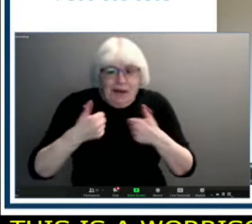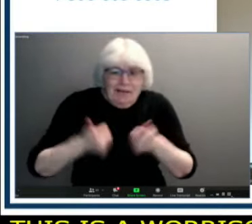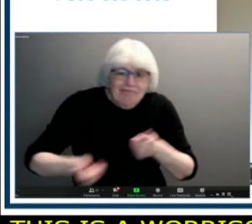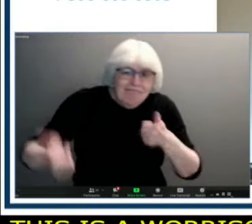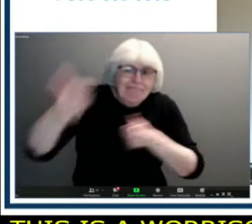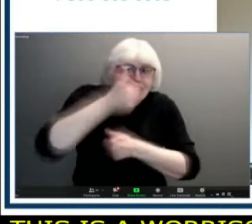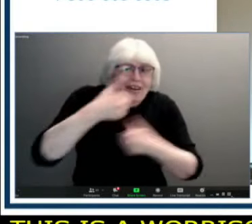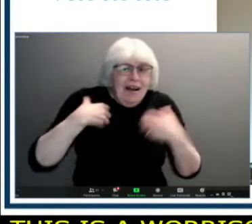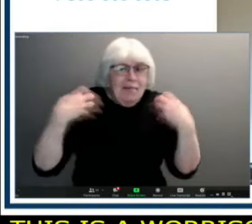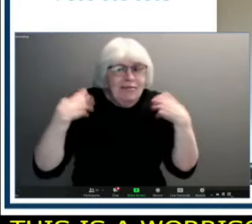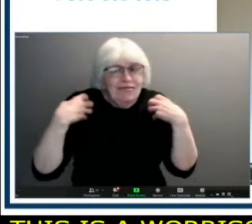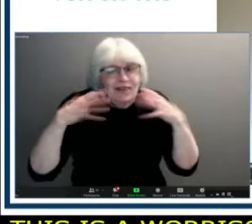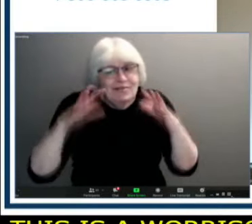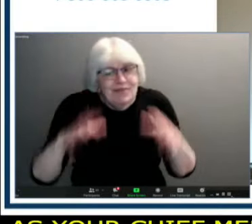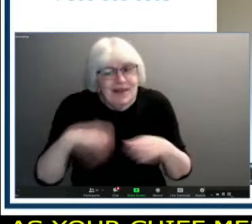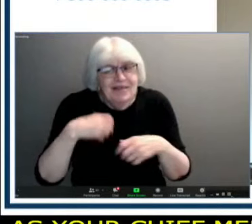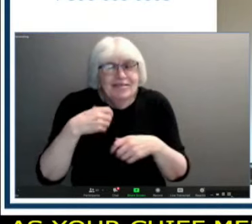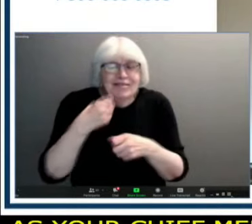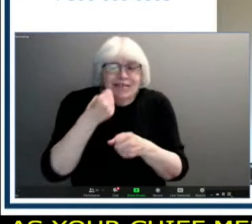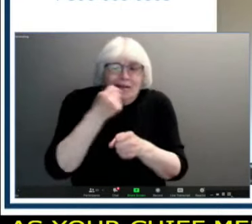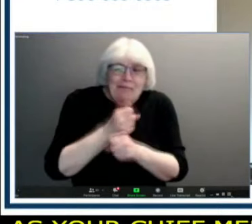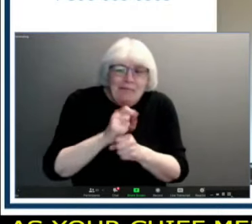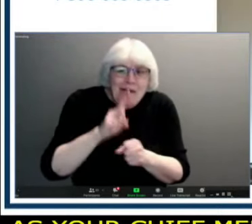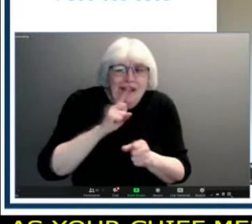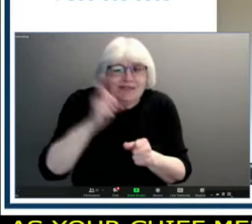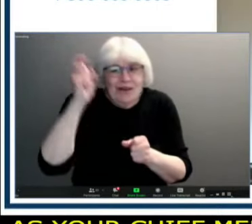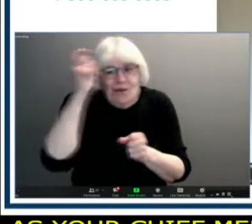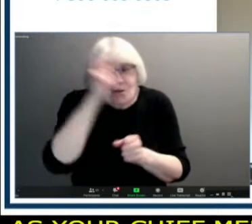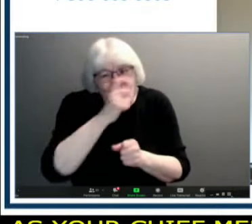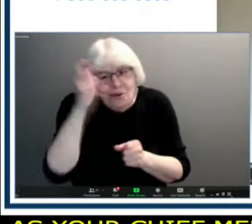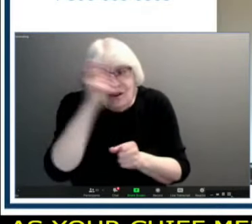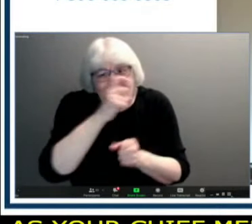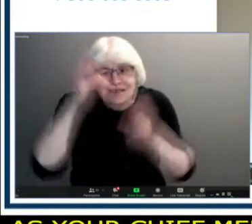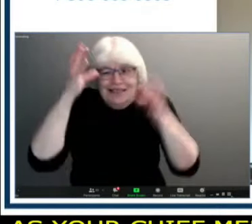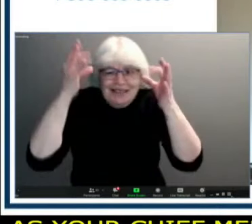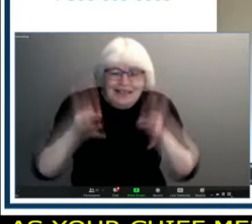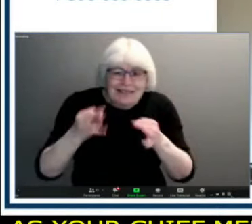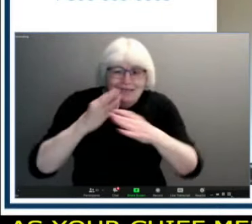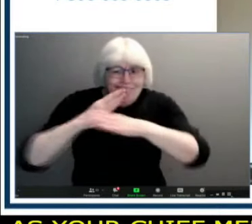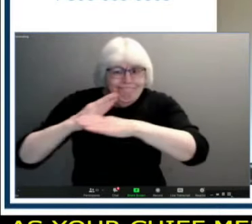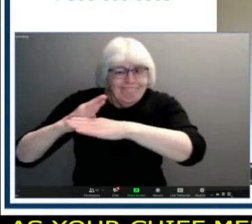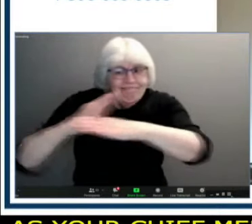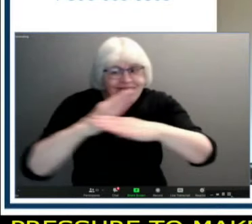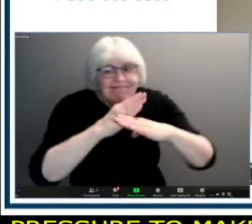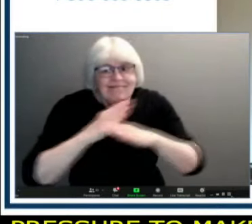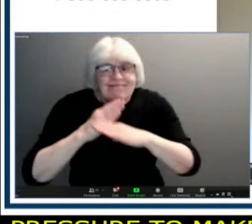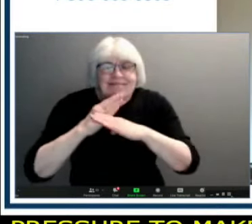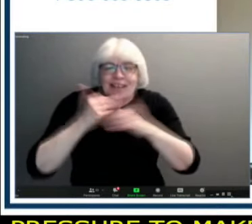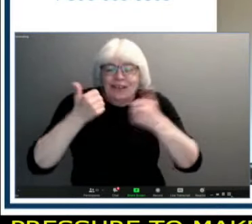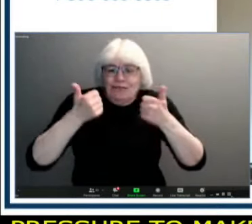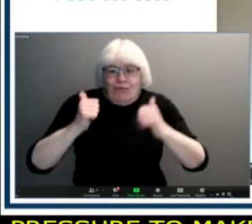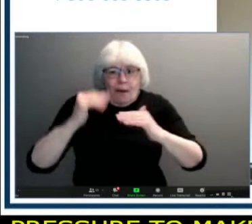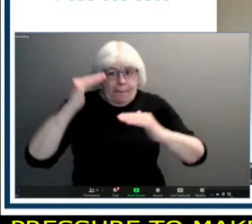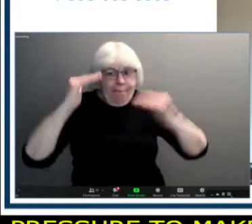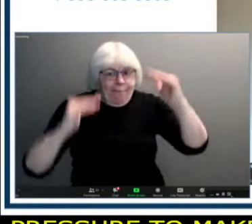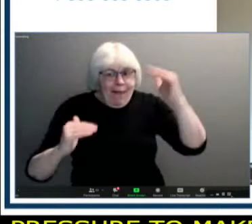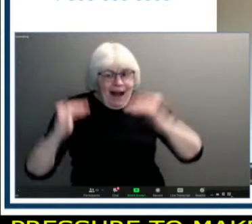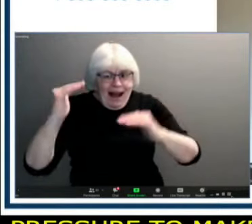Nova Scotians and to find the best balance to minimize harm from COVID and COVID control